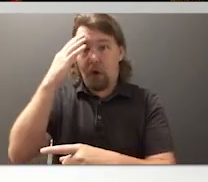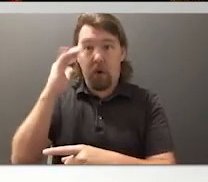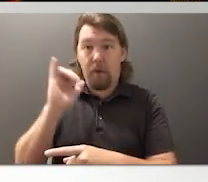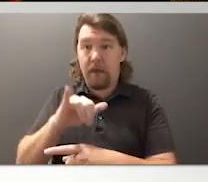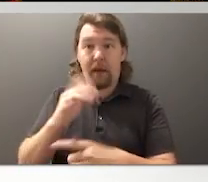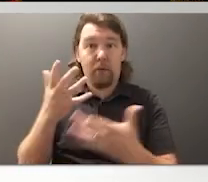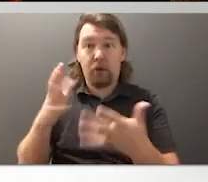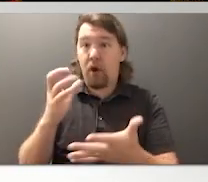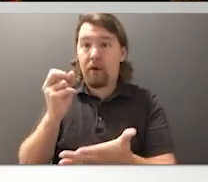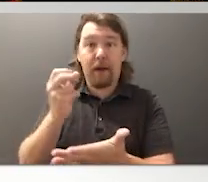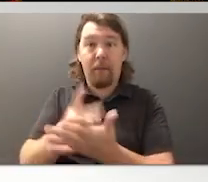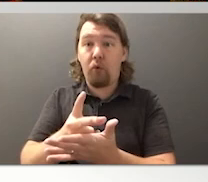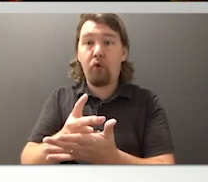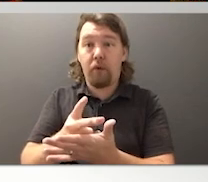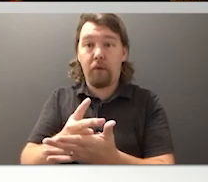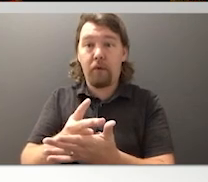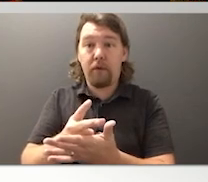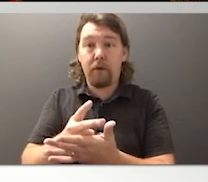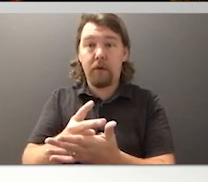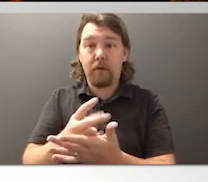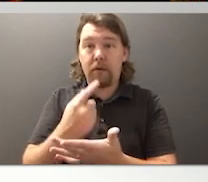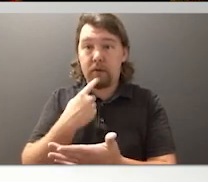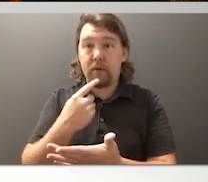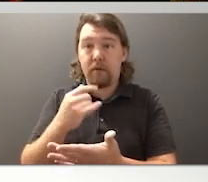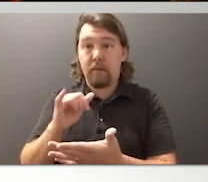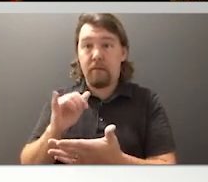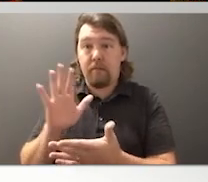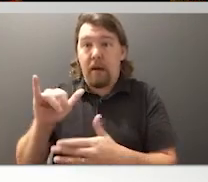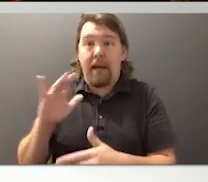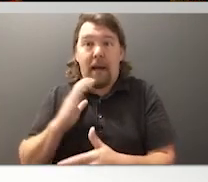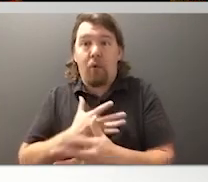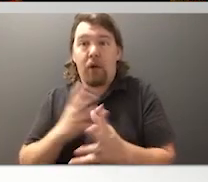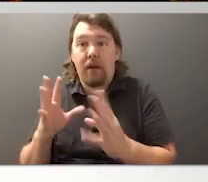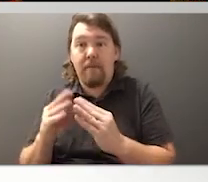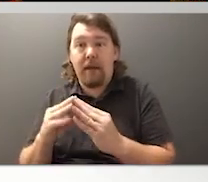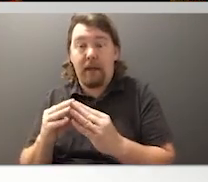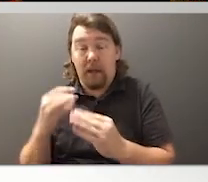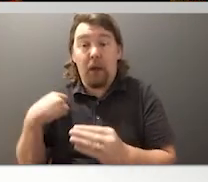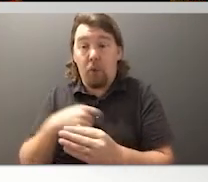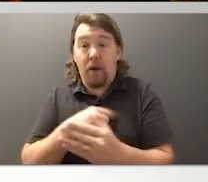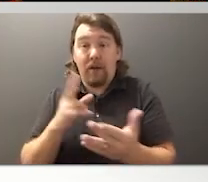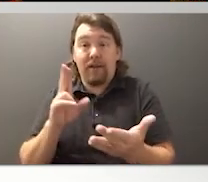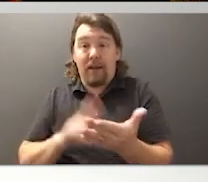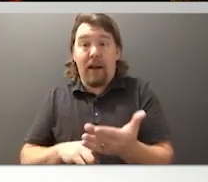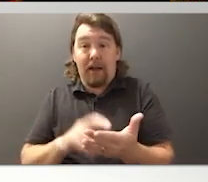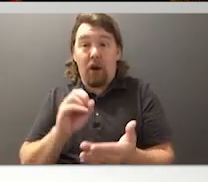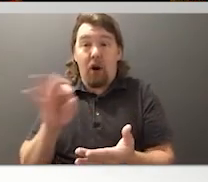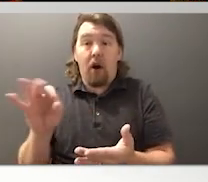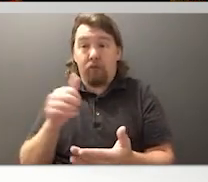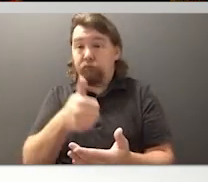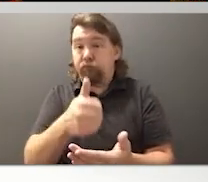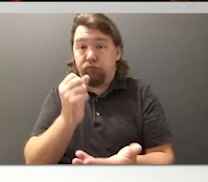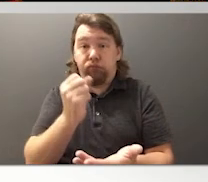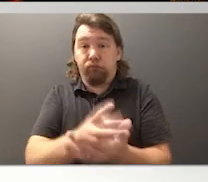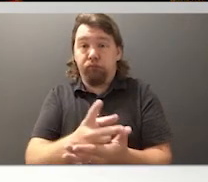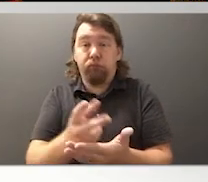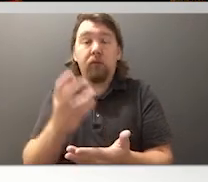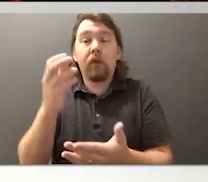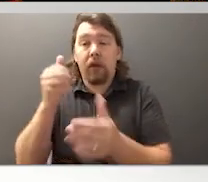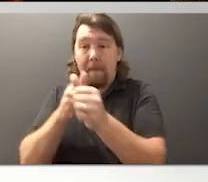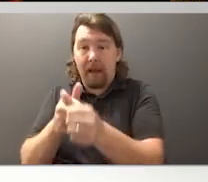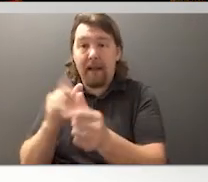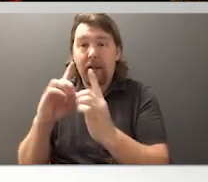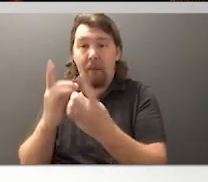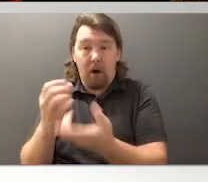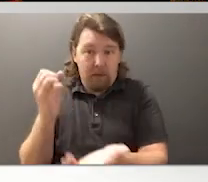attached telling them that it's been approved by this committee, saying that this item, we're signing